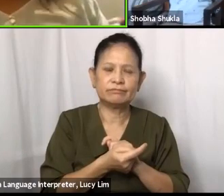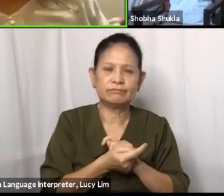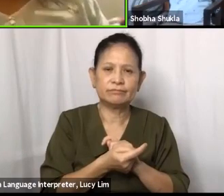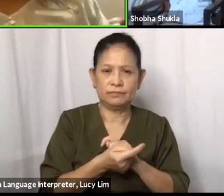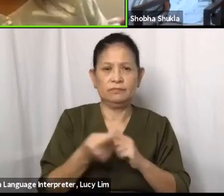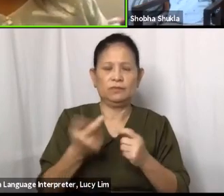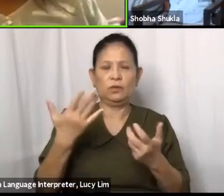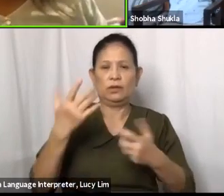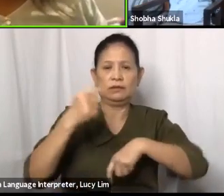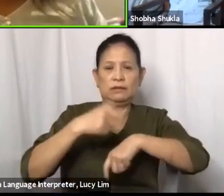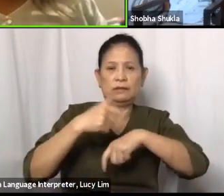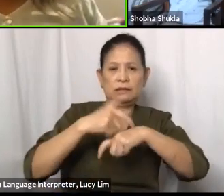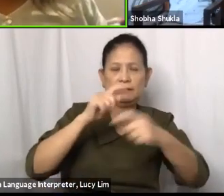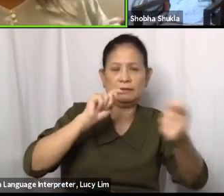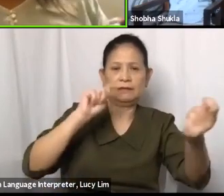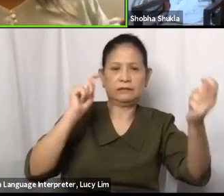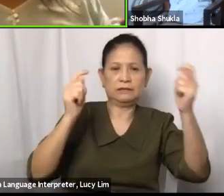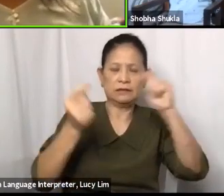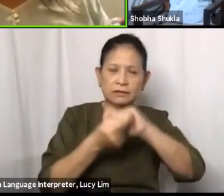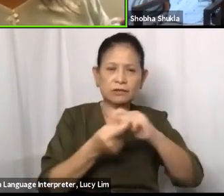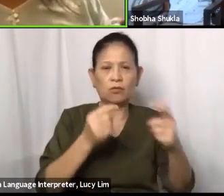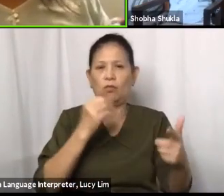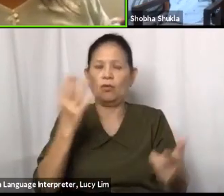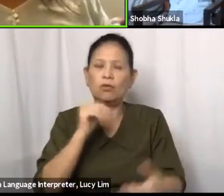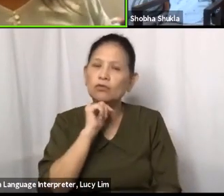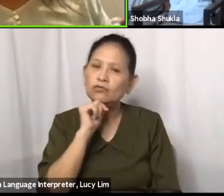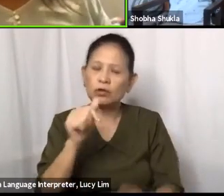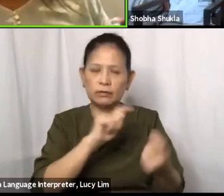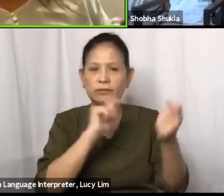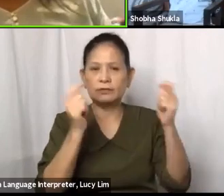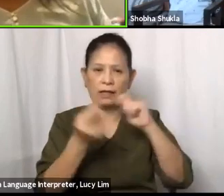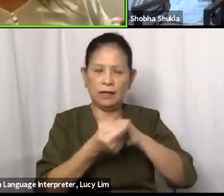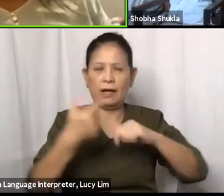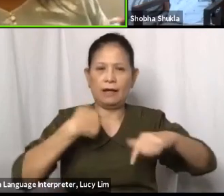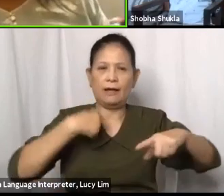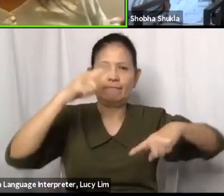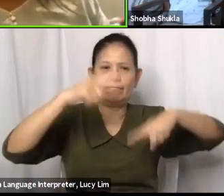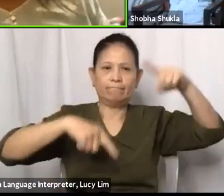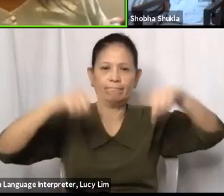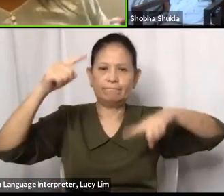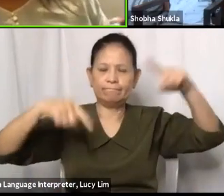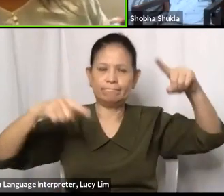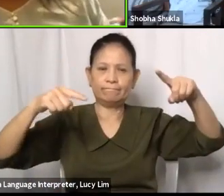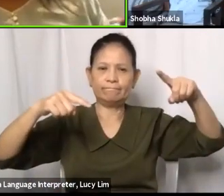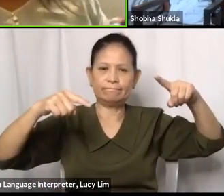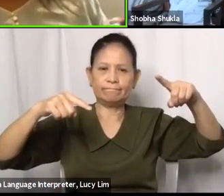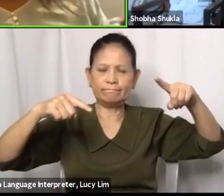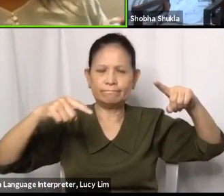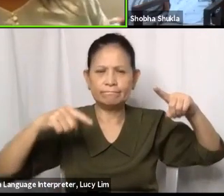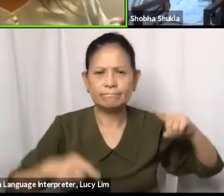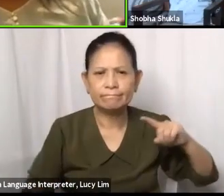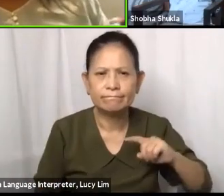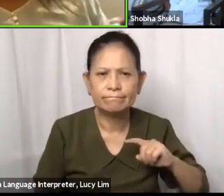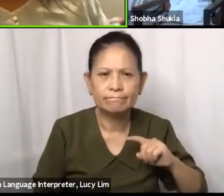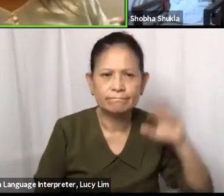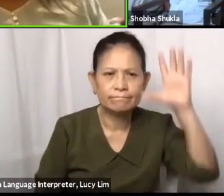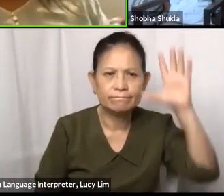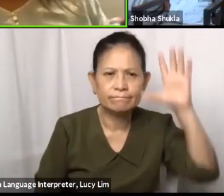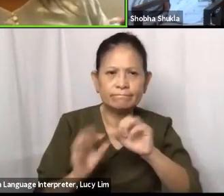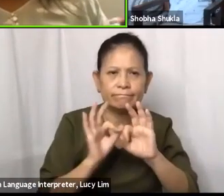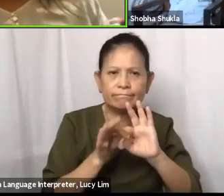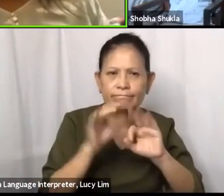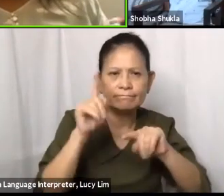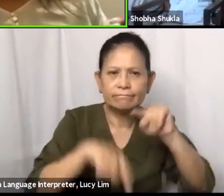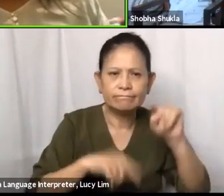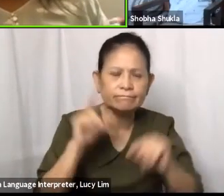transition and you are not transitioned, there are different, like, Jakarta, I would say.